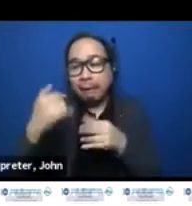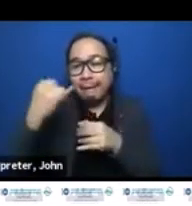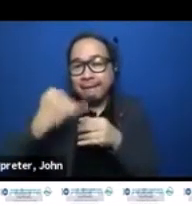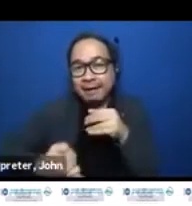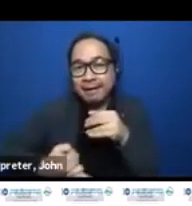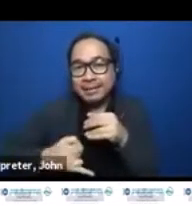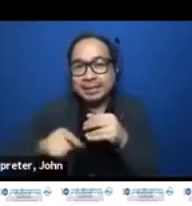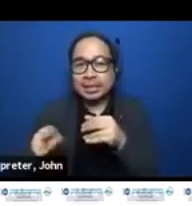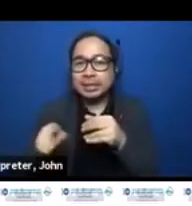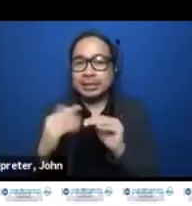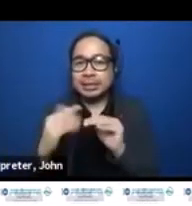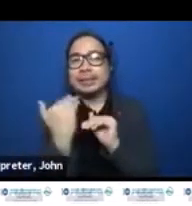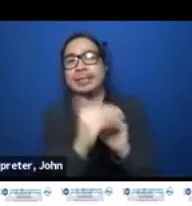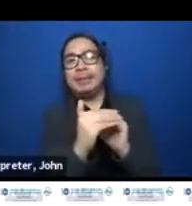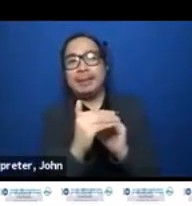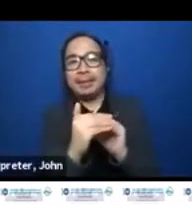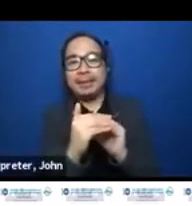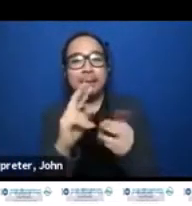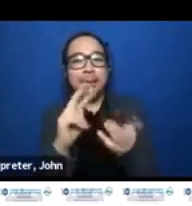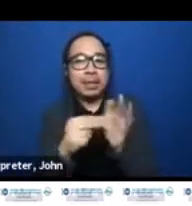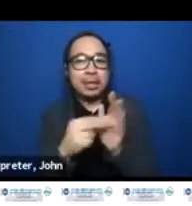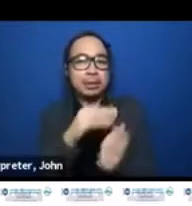the woman's